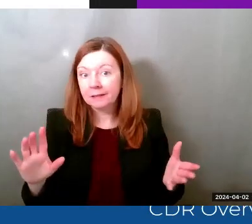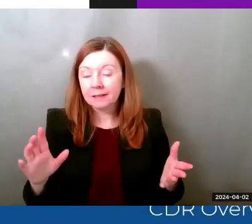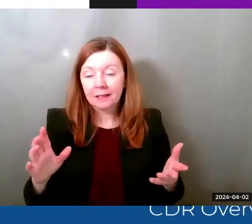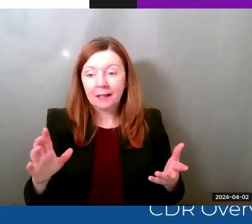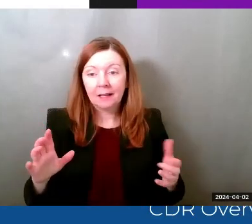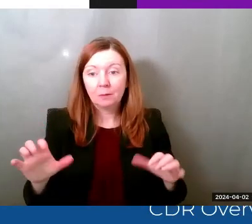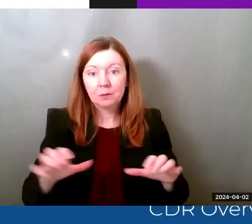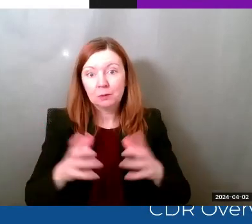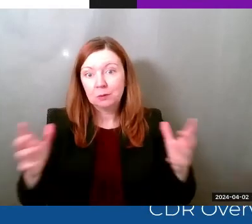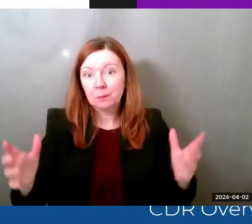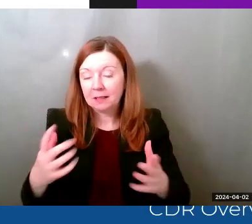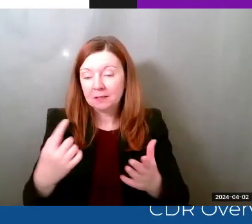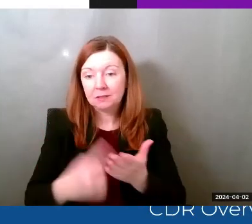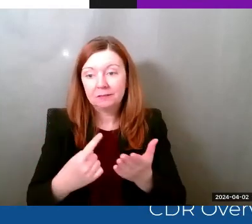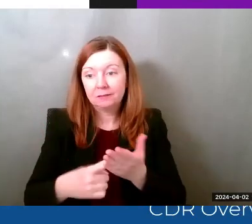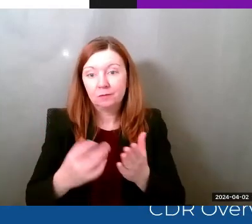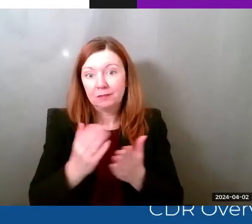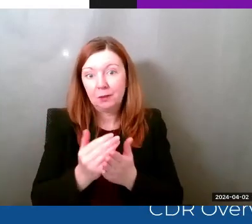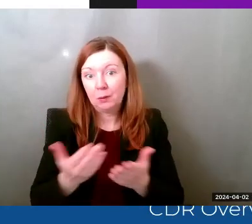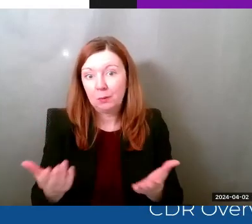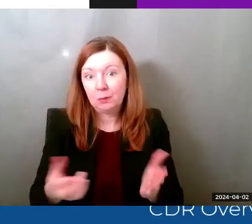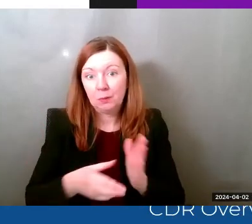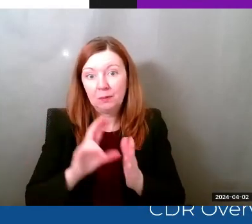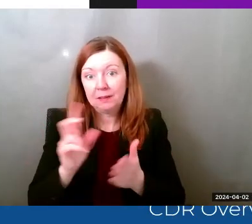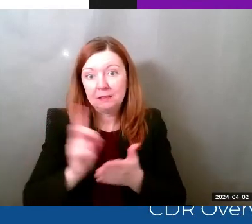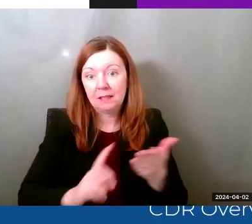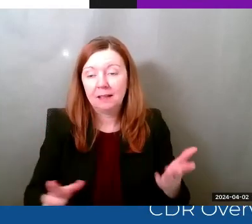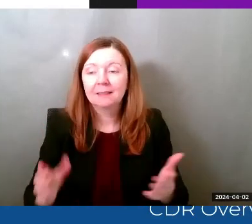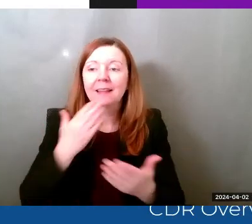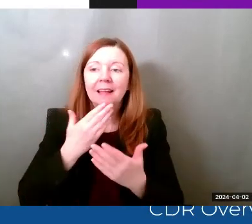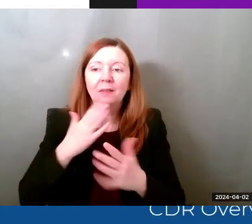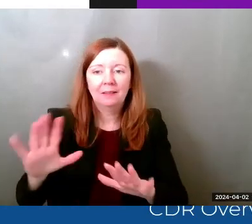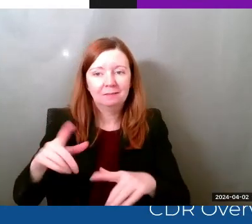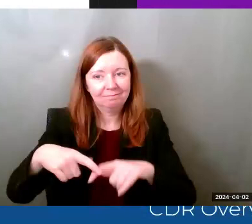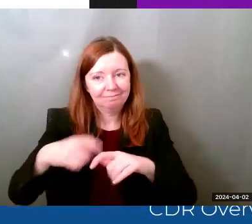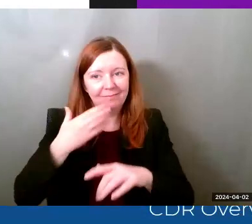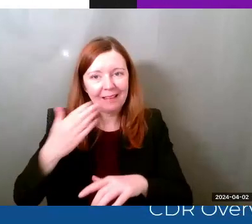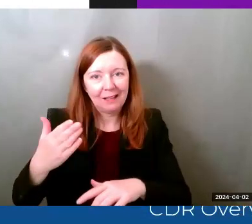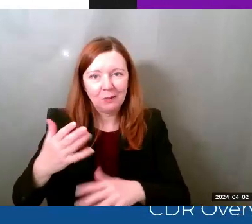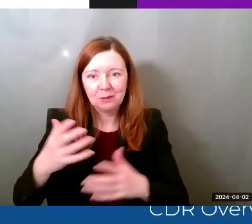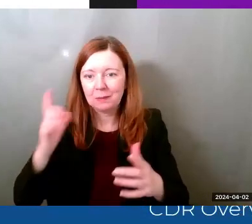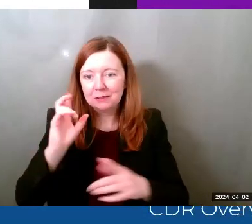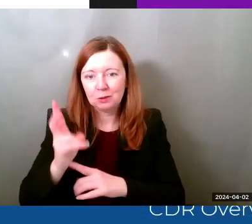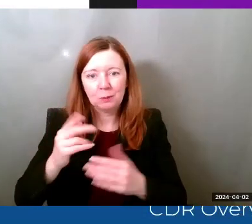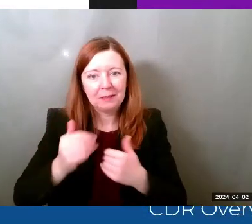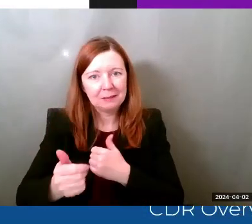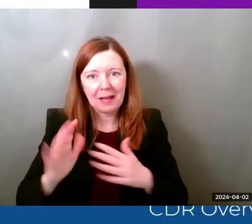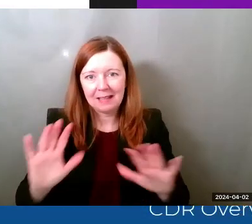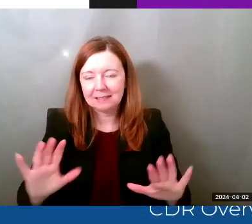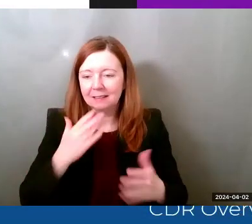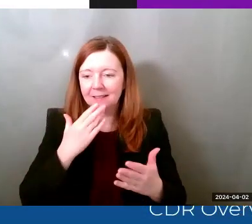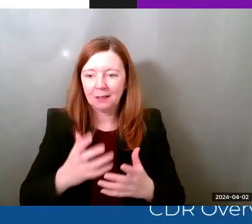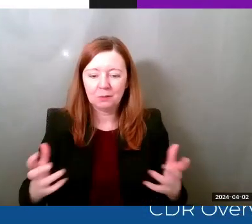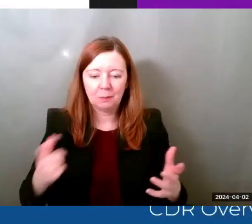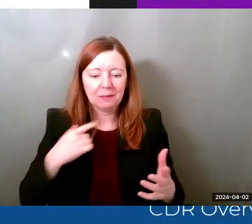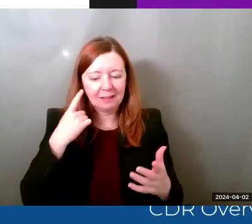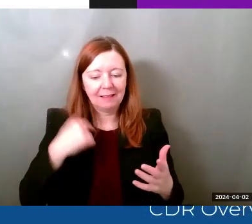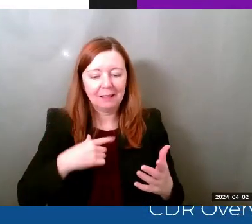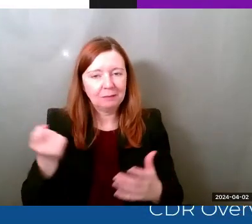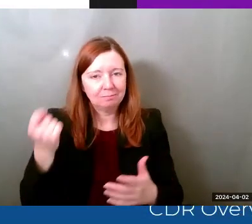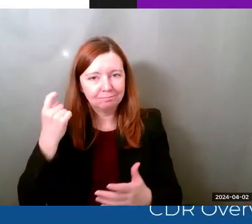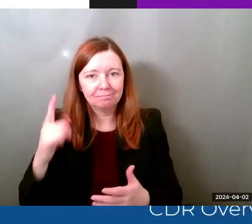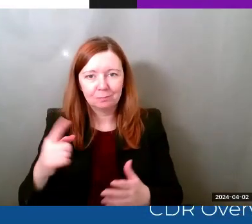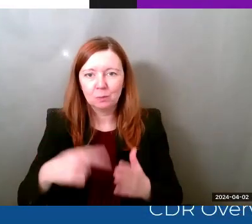here doing the design review. Thank you so much. Your 2 minutes have passed, but thank you so much. I think we got the